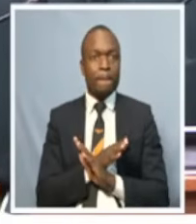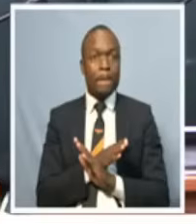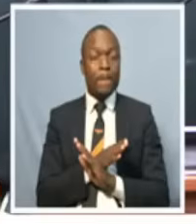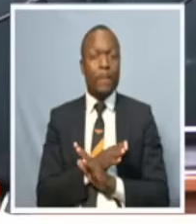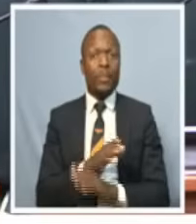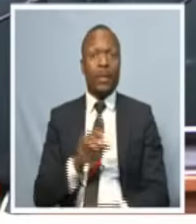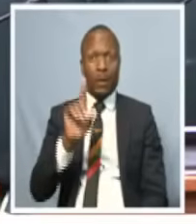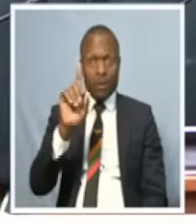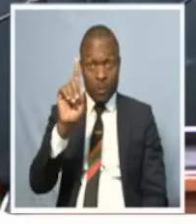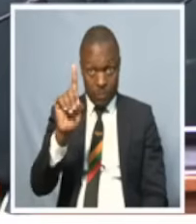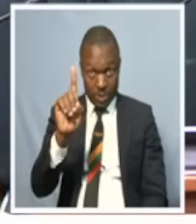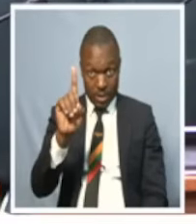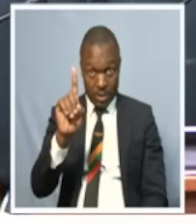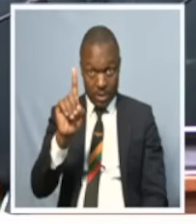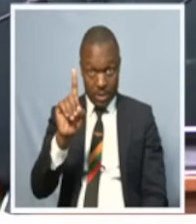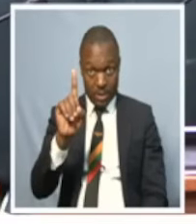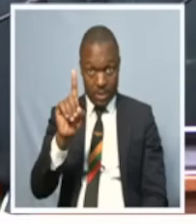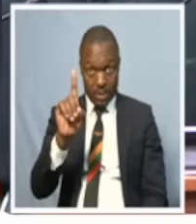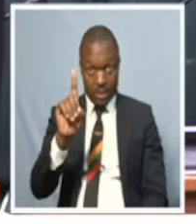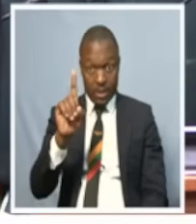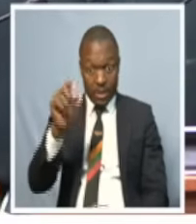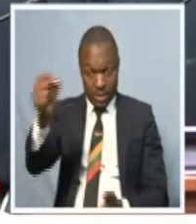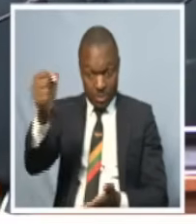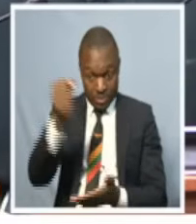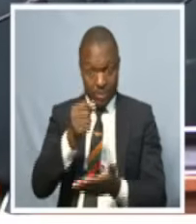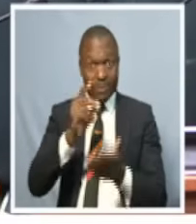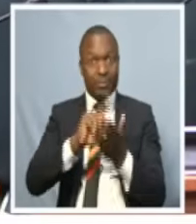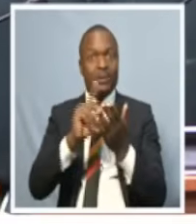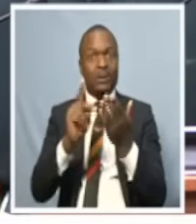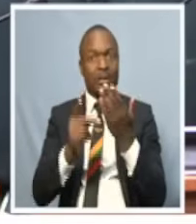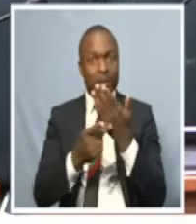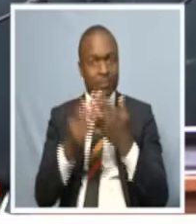There was one recruitment, Madam Speaker,